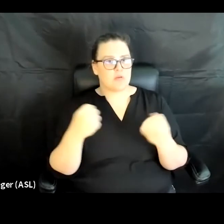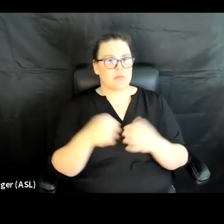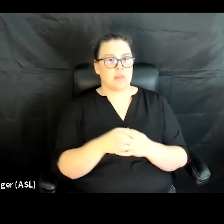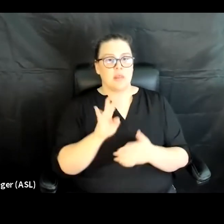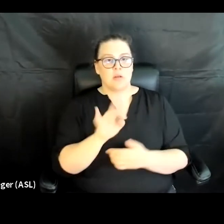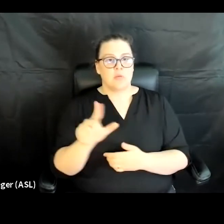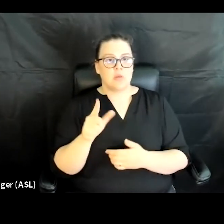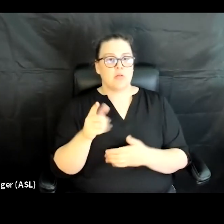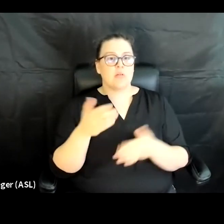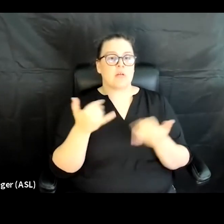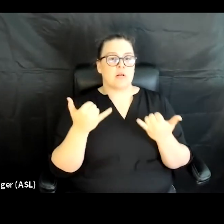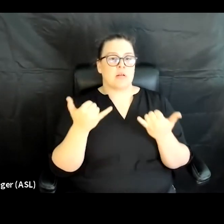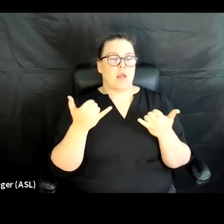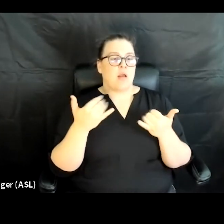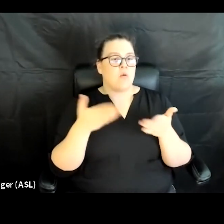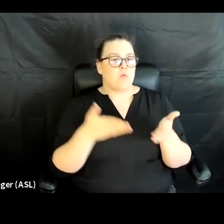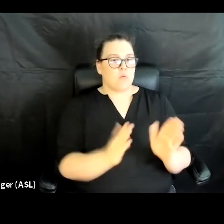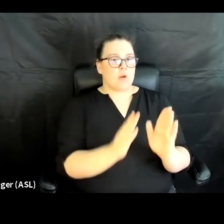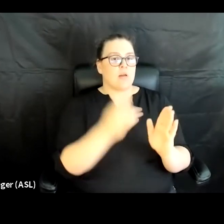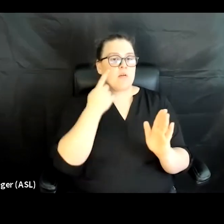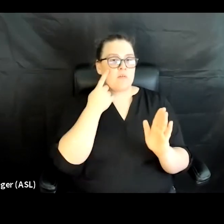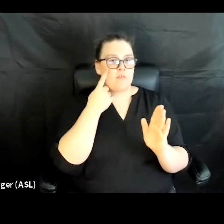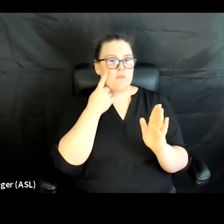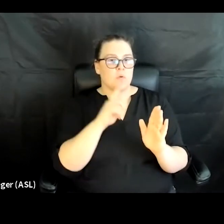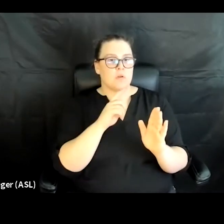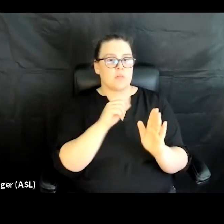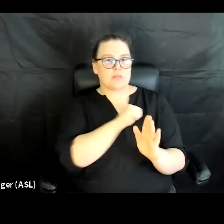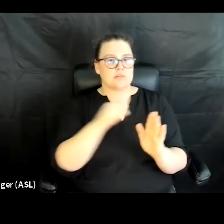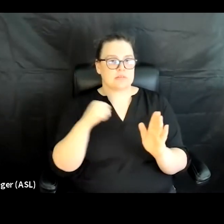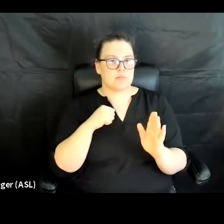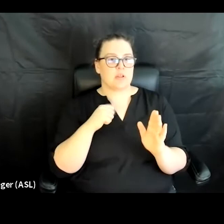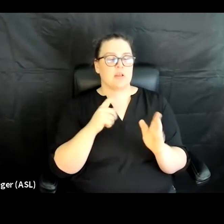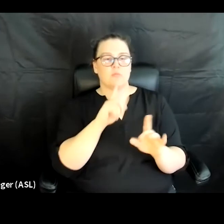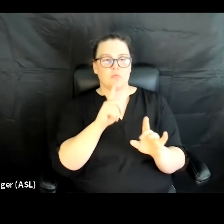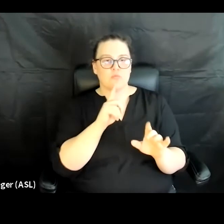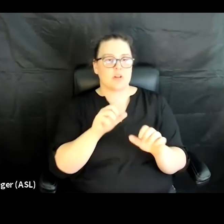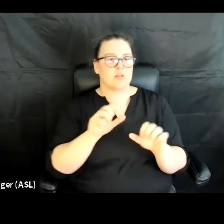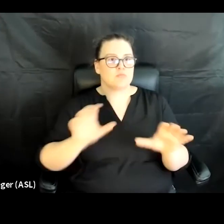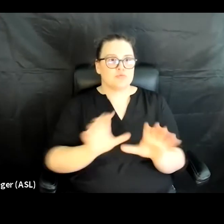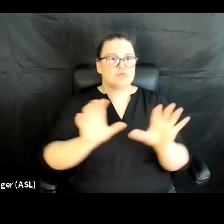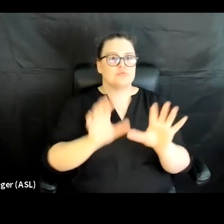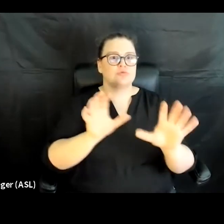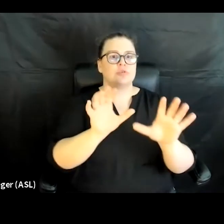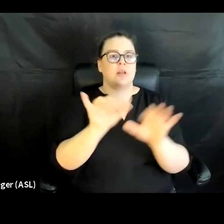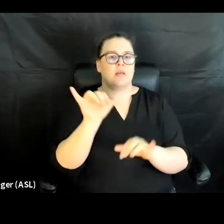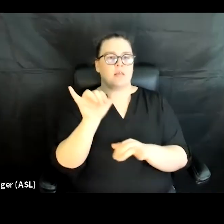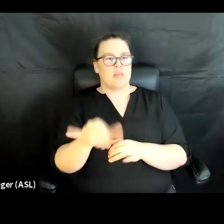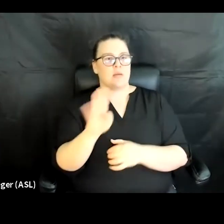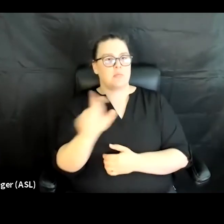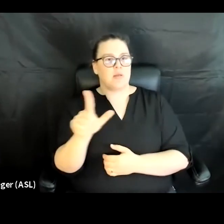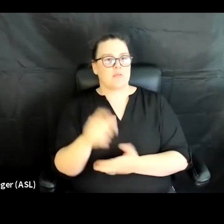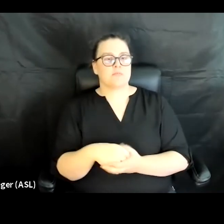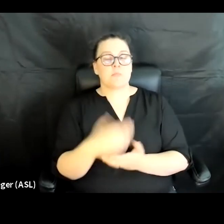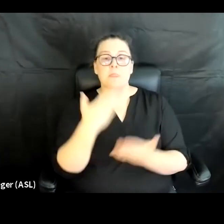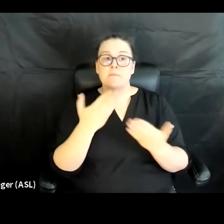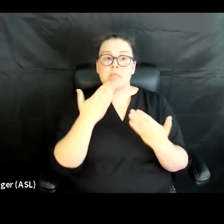in the Assembly, and we're pushing for passage in the last 2 weeks of our legislative session here in New York. Again, I want to thank everyone